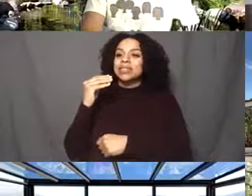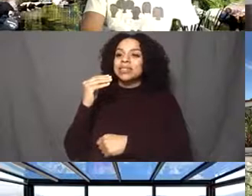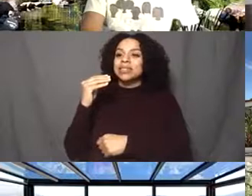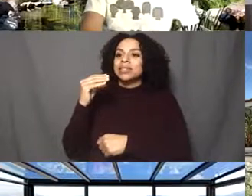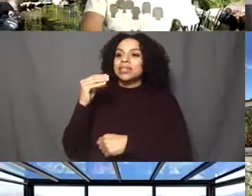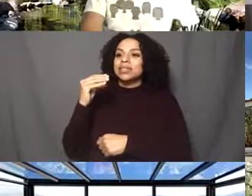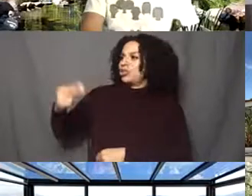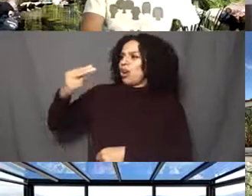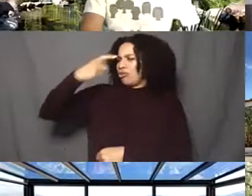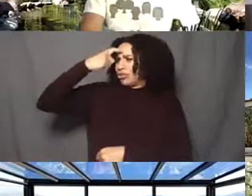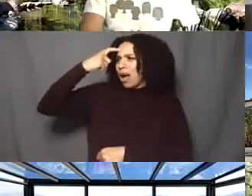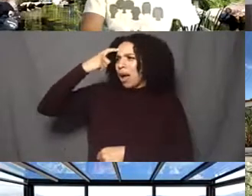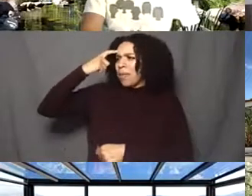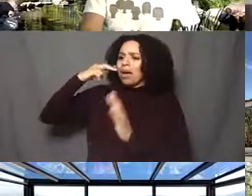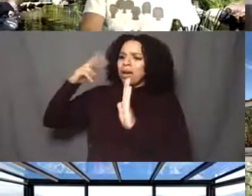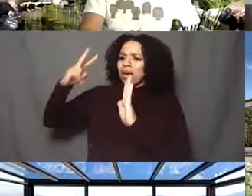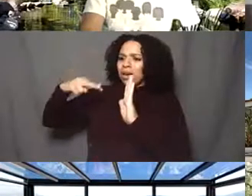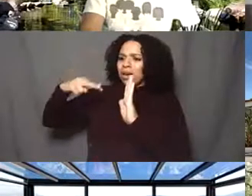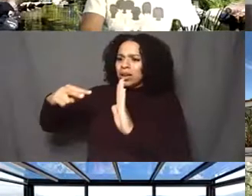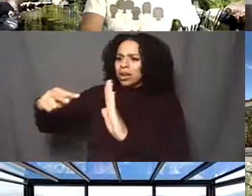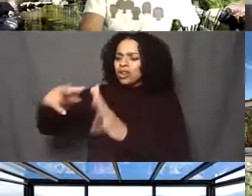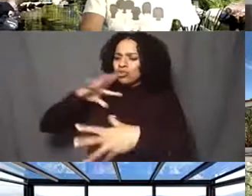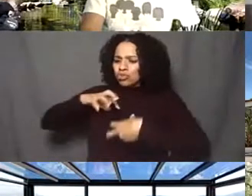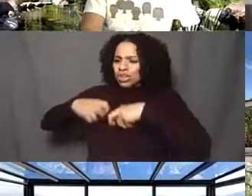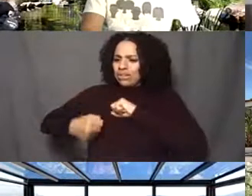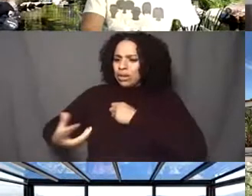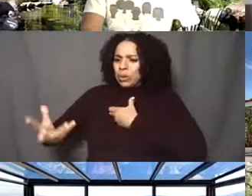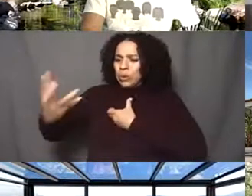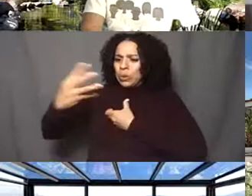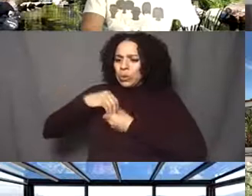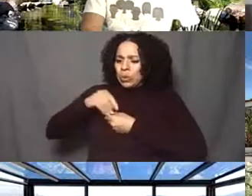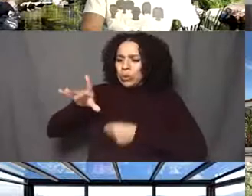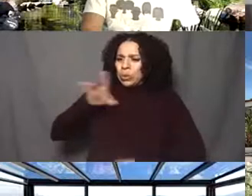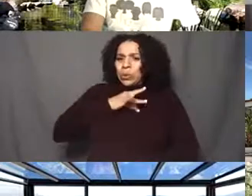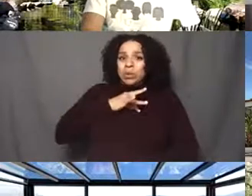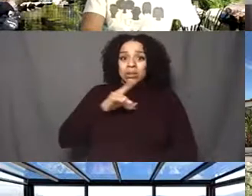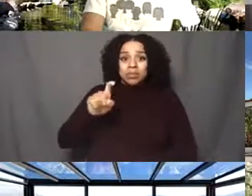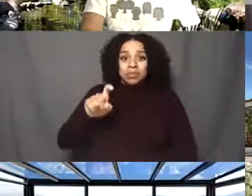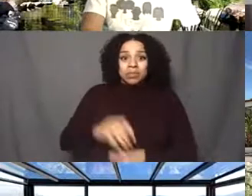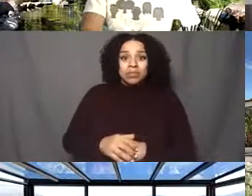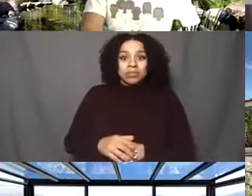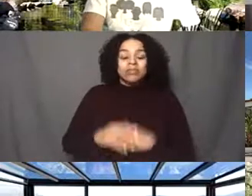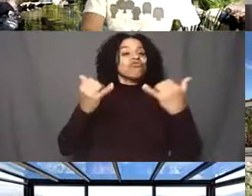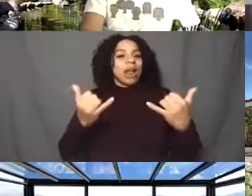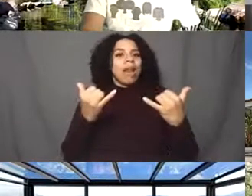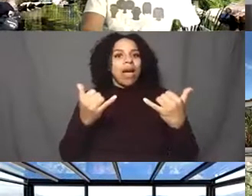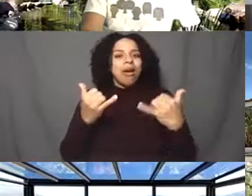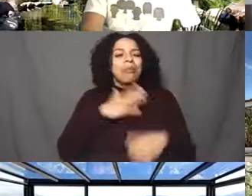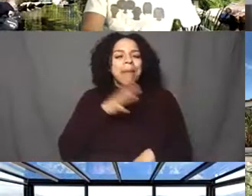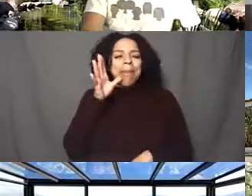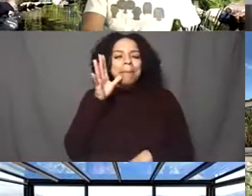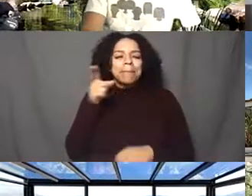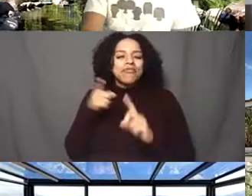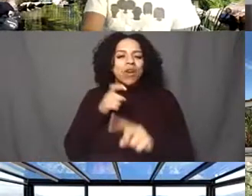trauma, like grief, things like that? Because I'm collecting my mother's documents from Texas, and